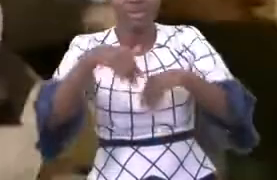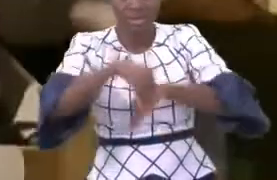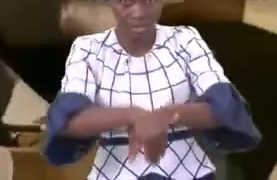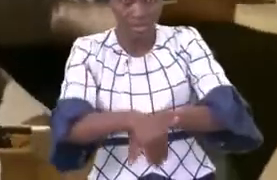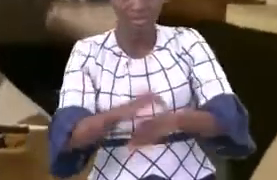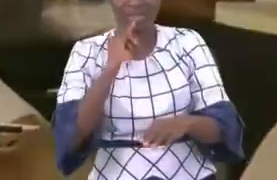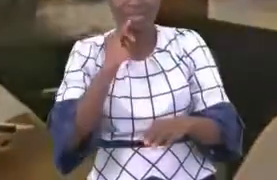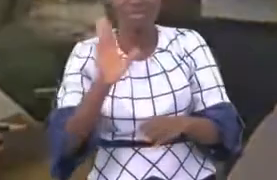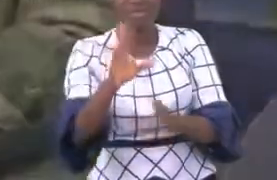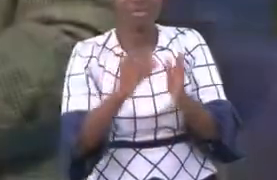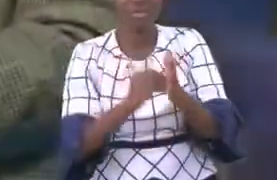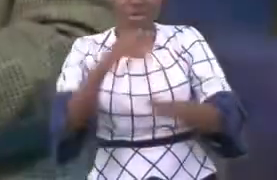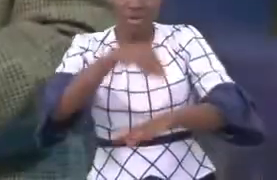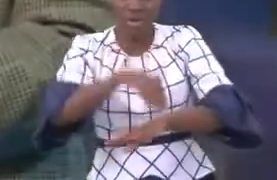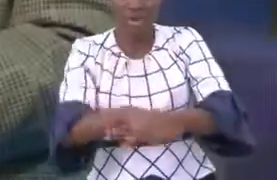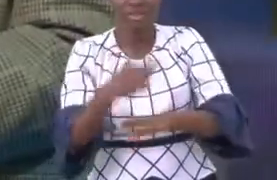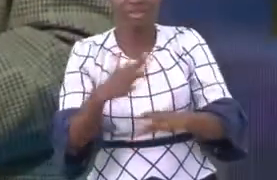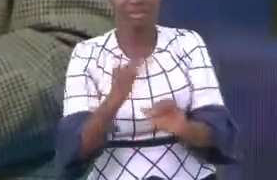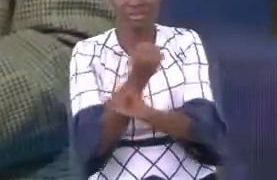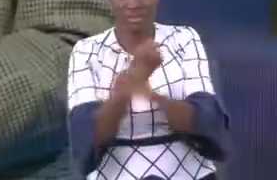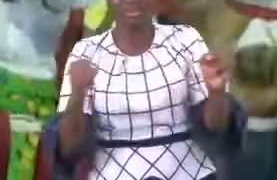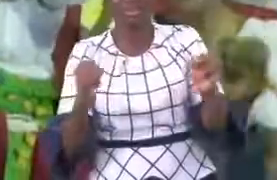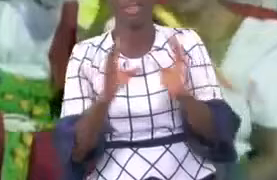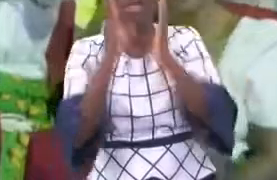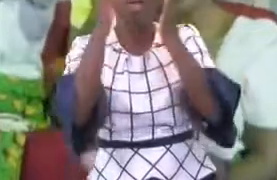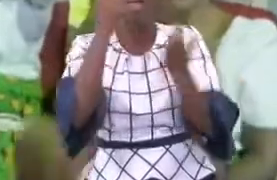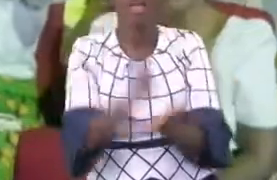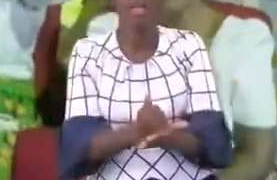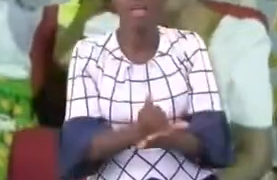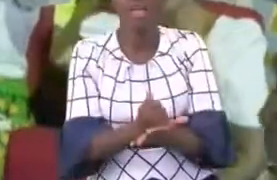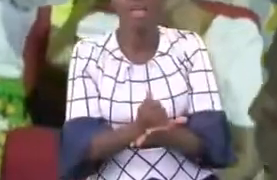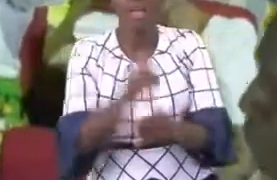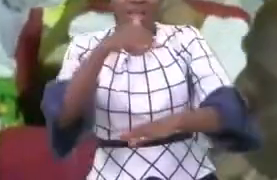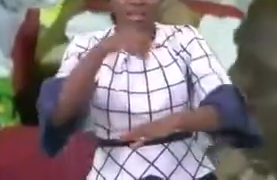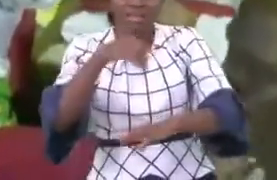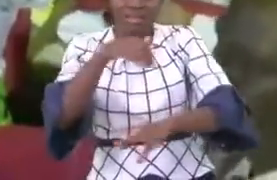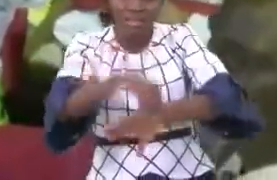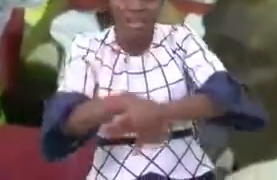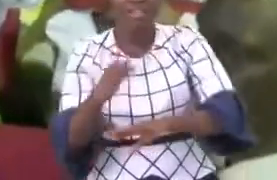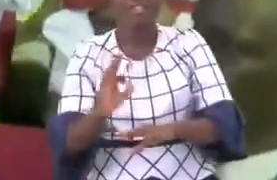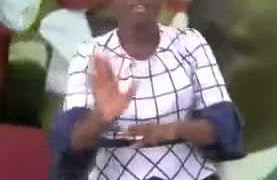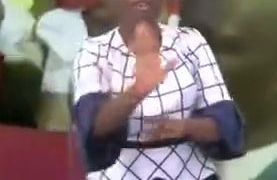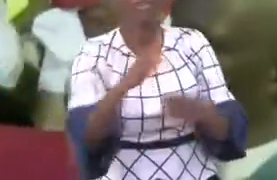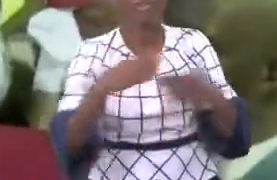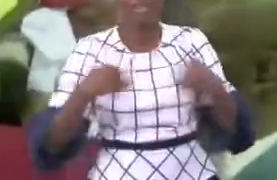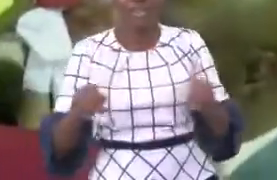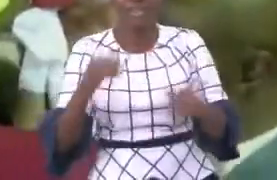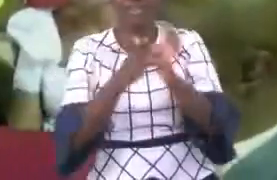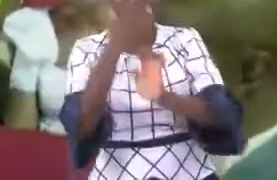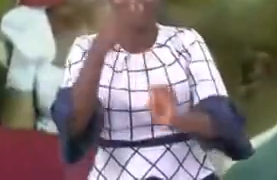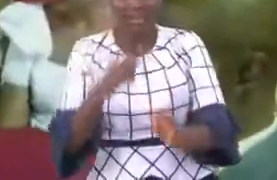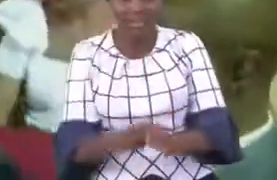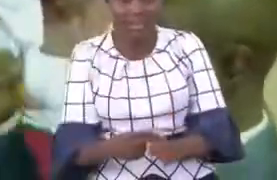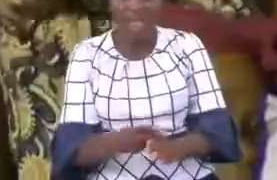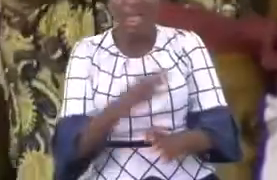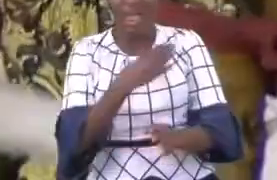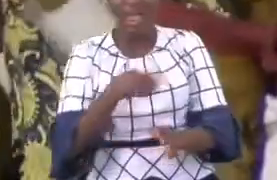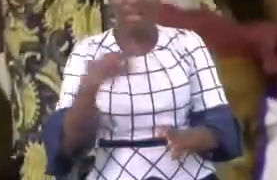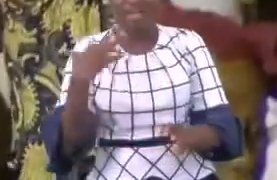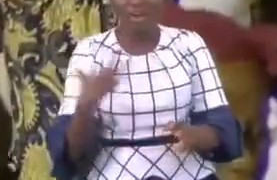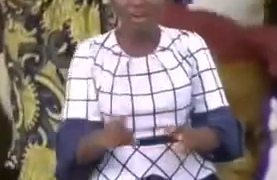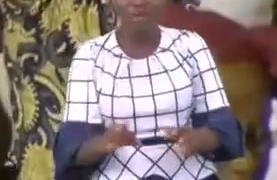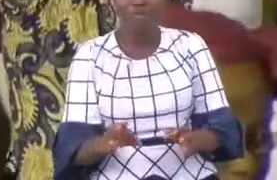your healing, another amen. Amen. And of wonders in your life, in Jesus' name.